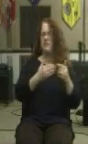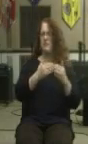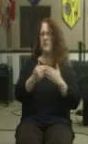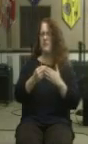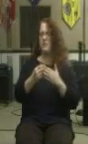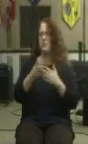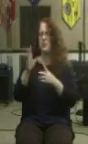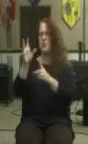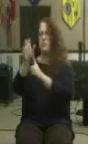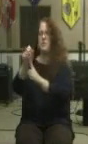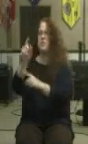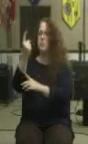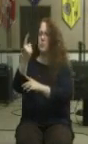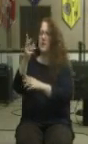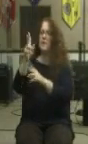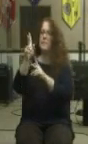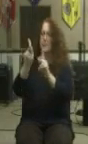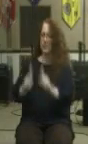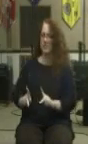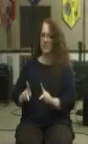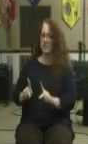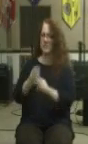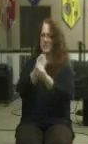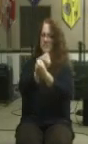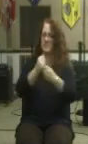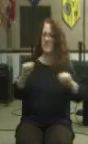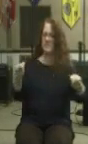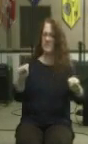Just wherever you are, reach one.